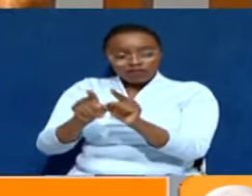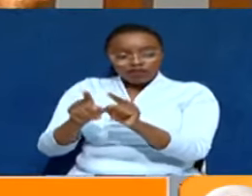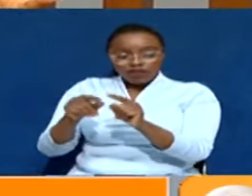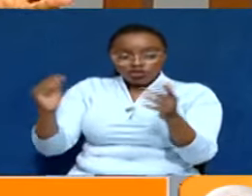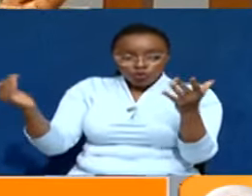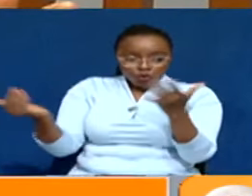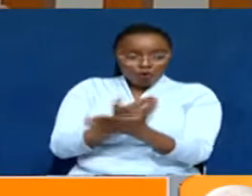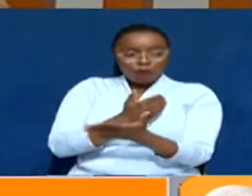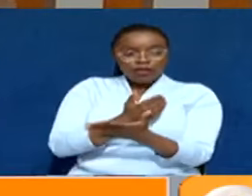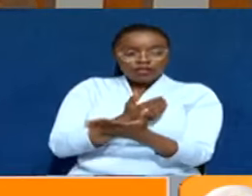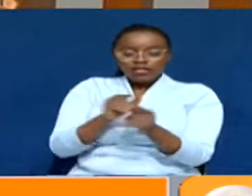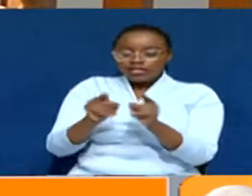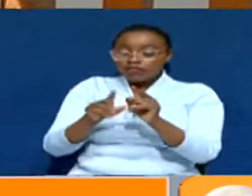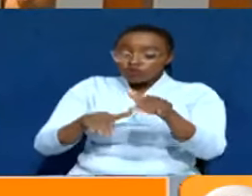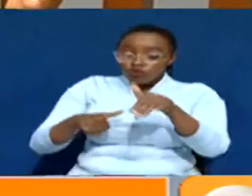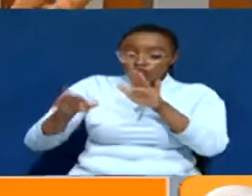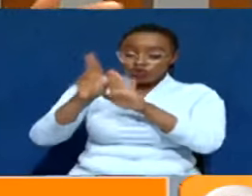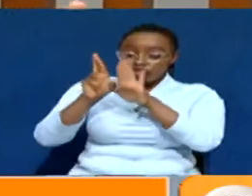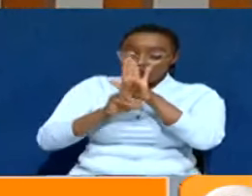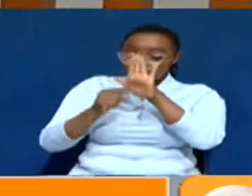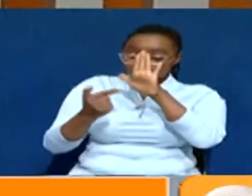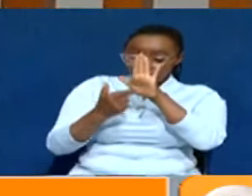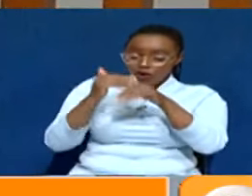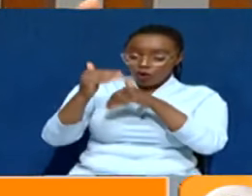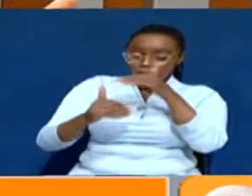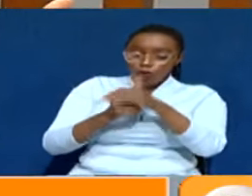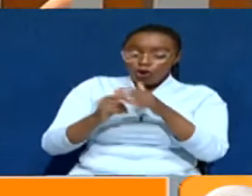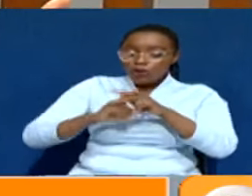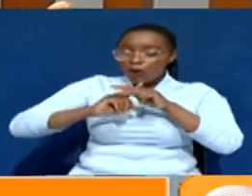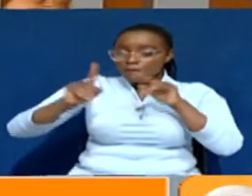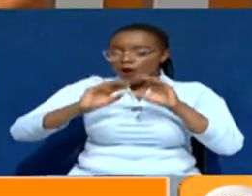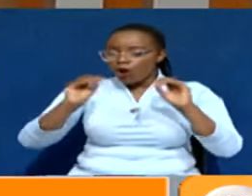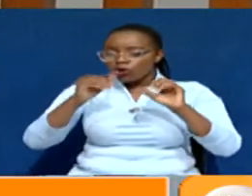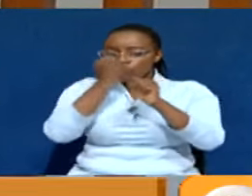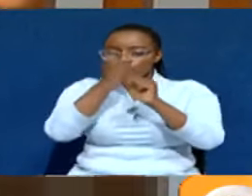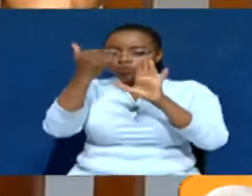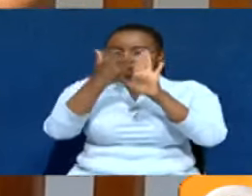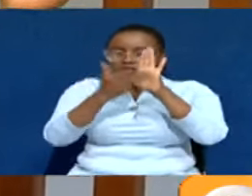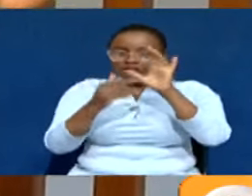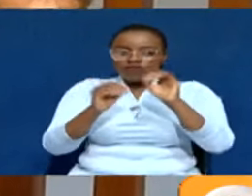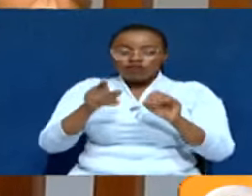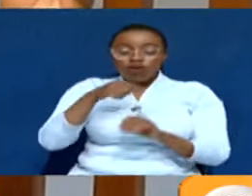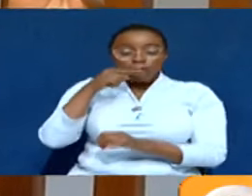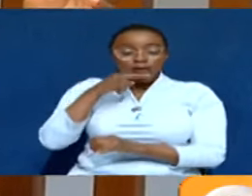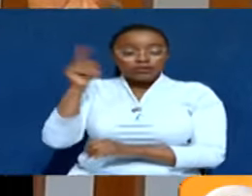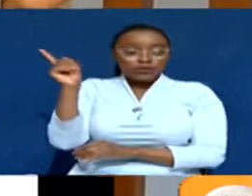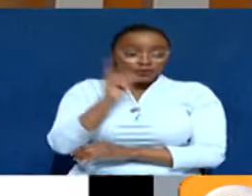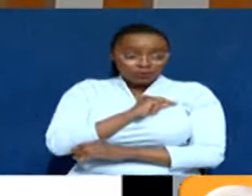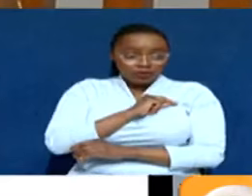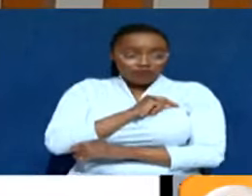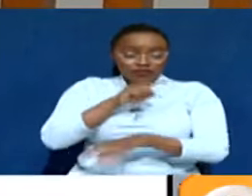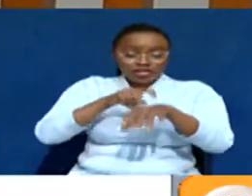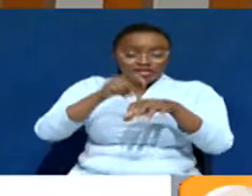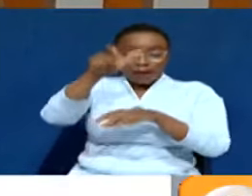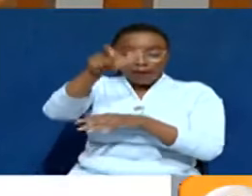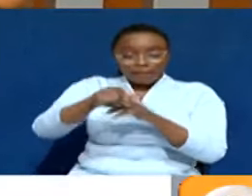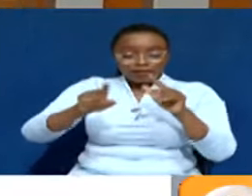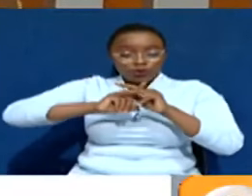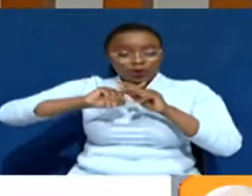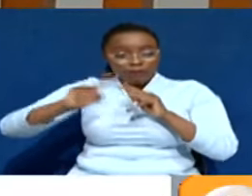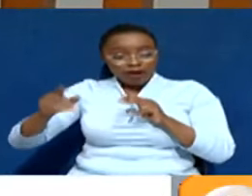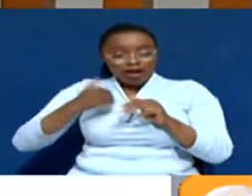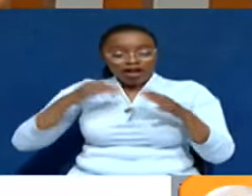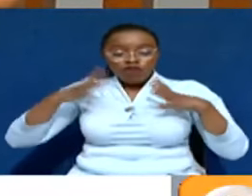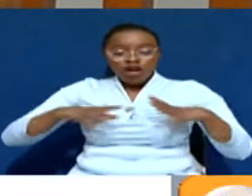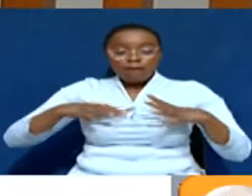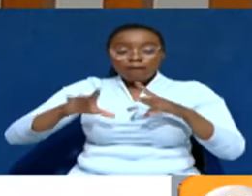omit those rules and regulations, don't run away, don't do this. Nimetaja nikasema, when somebody runs away, kuna